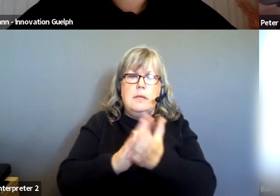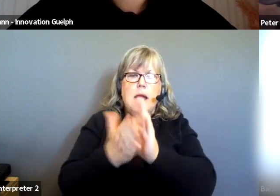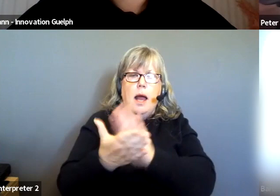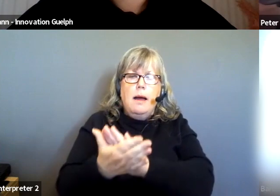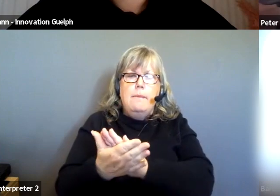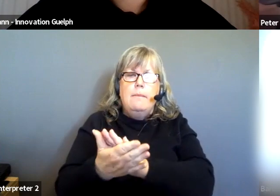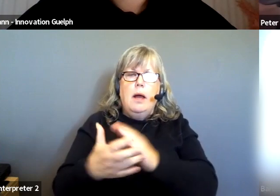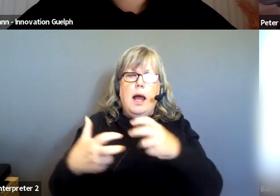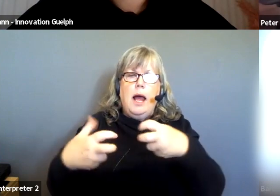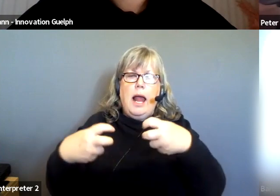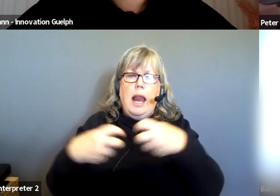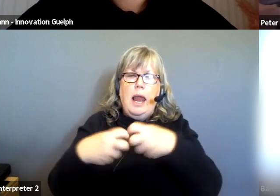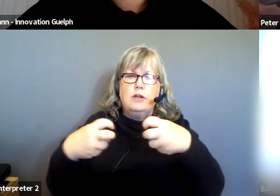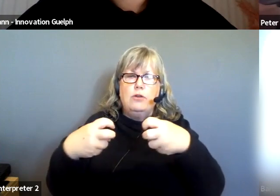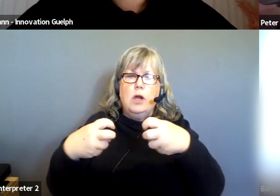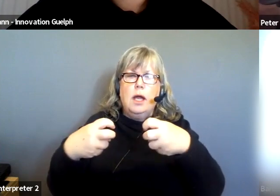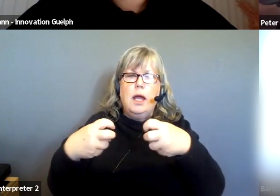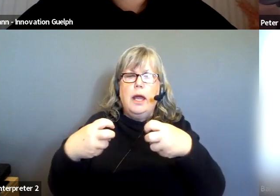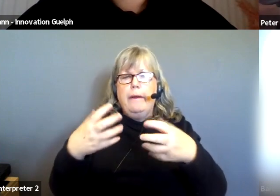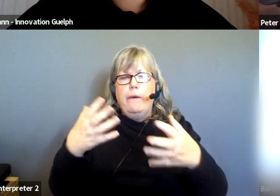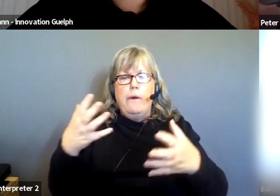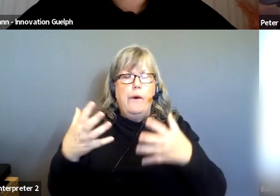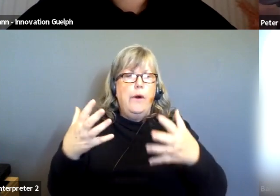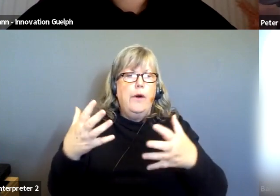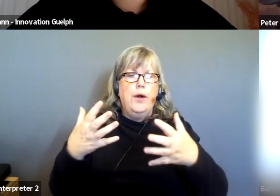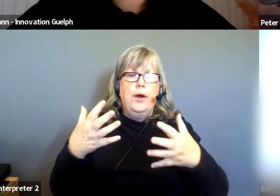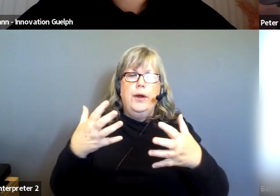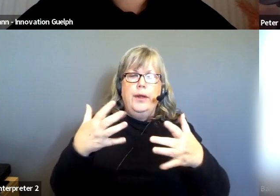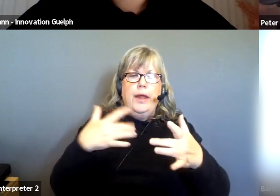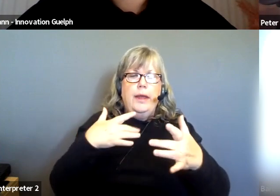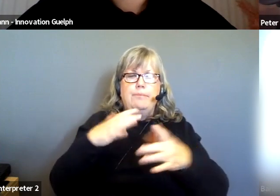environmentally sensitive or more sensitive